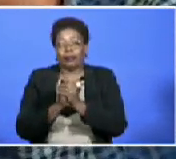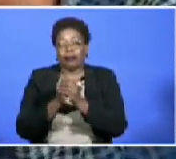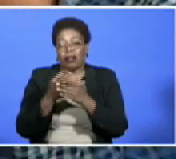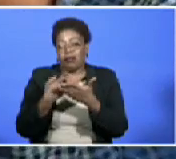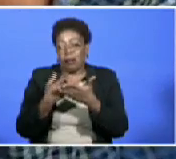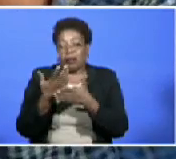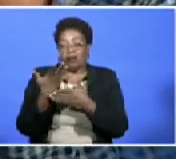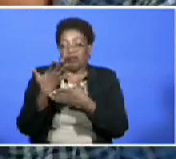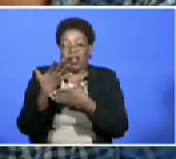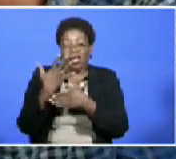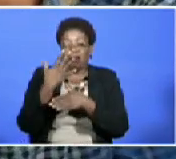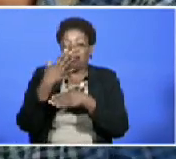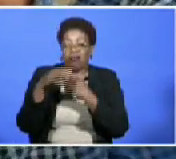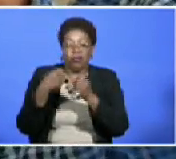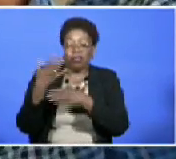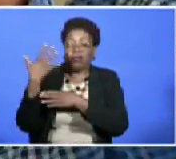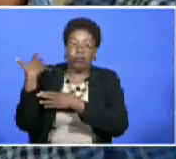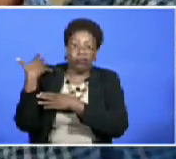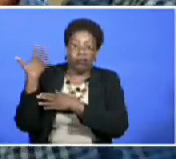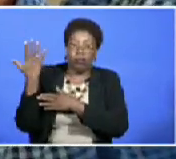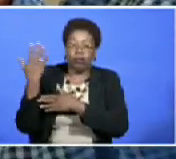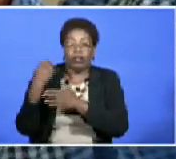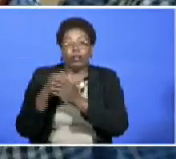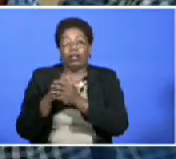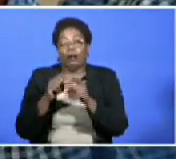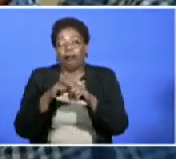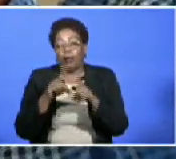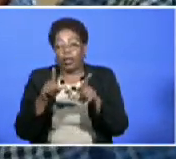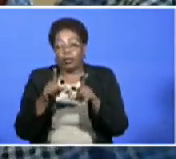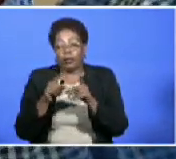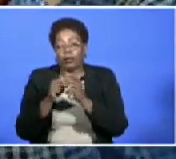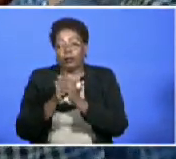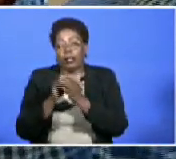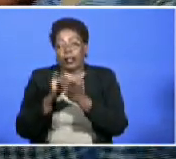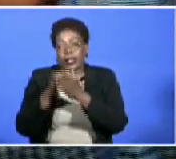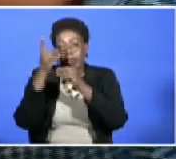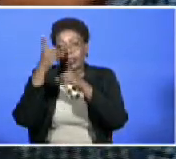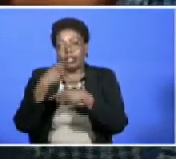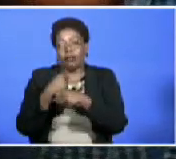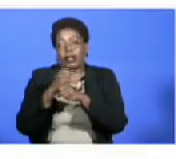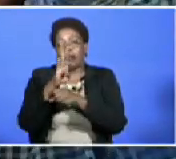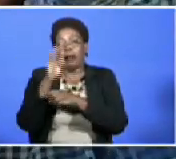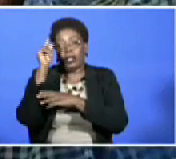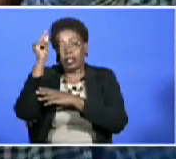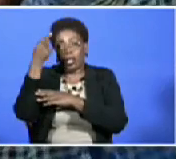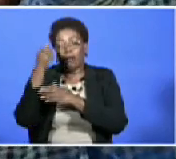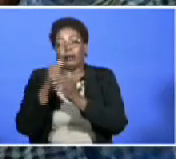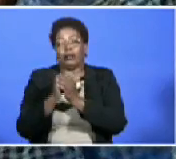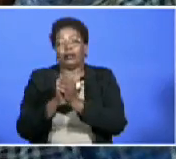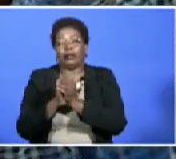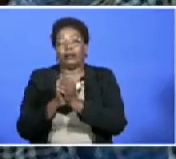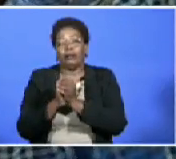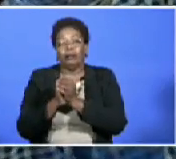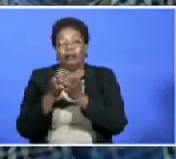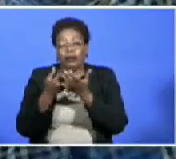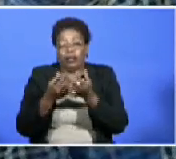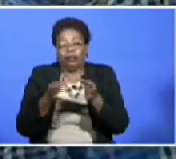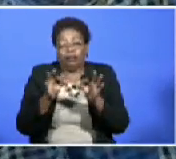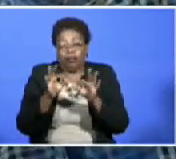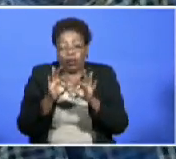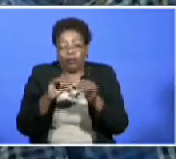probably 5 years ago. But that's a decision that will be made by the government. The critical issue